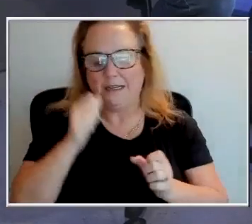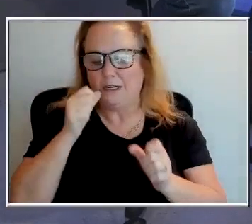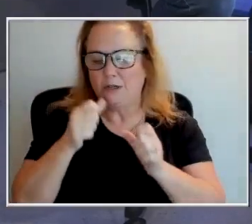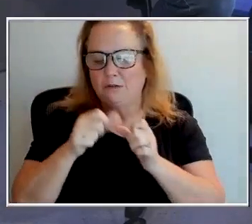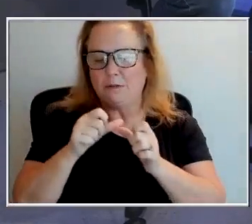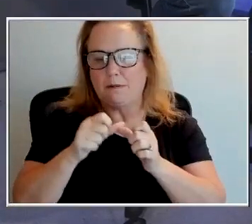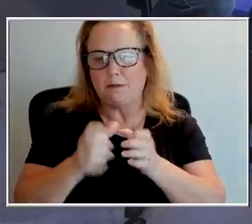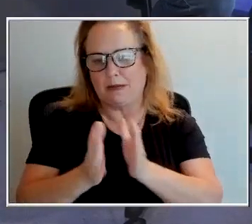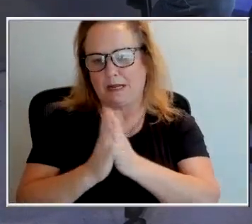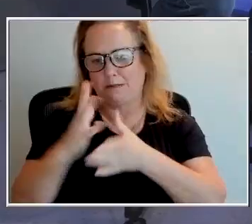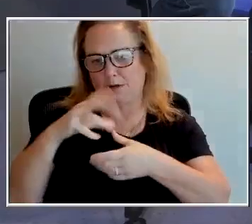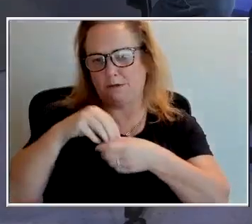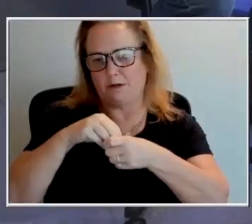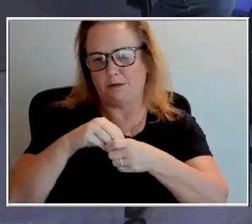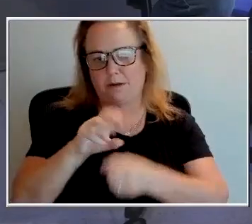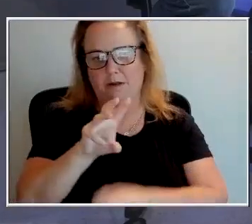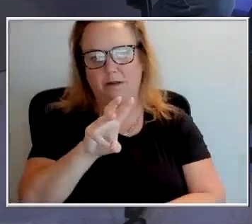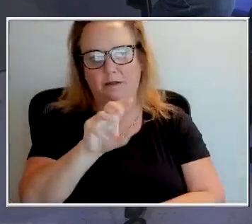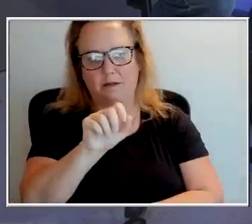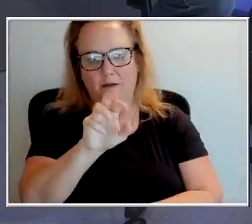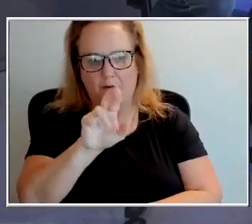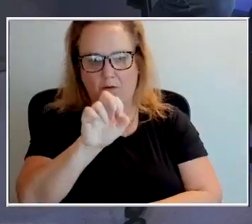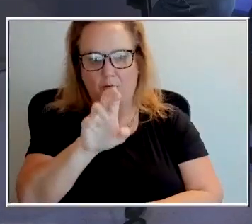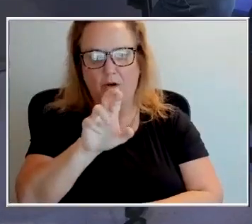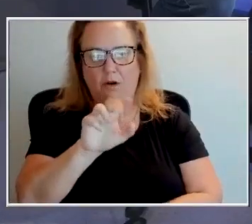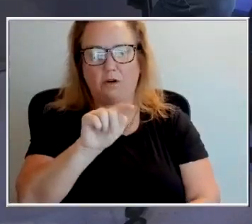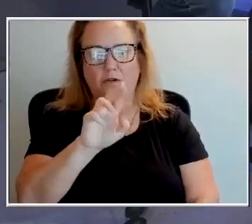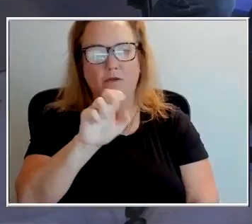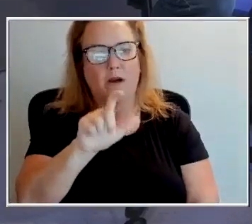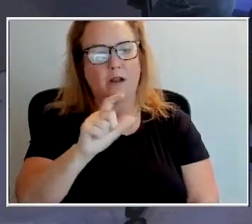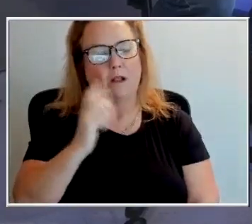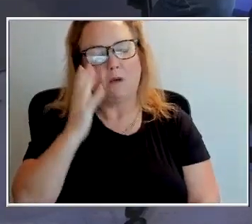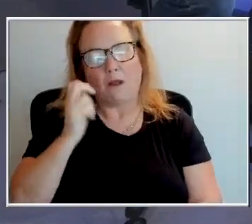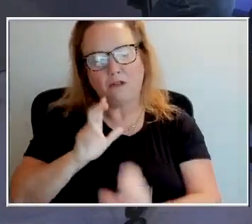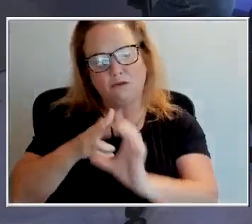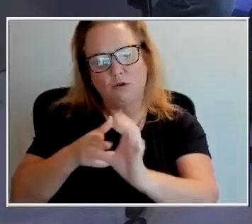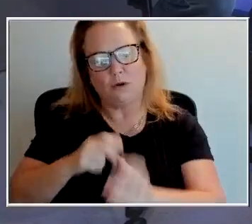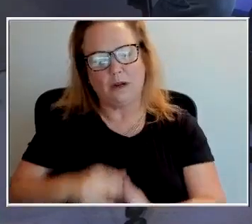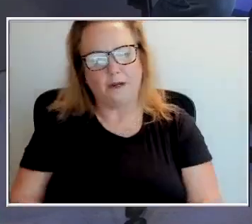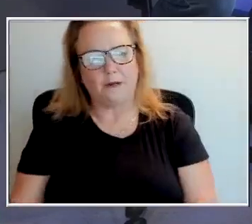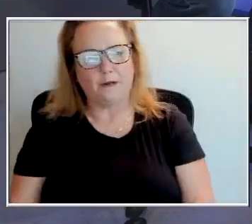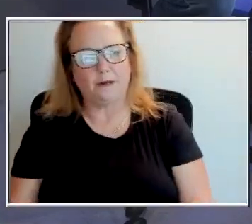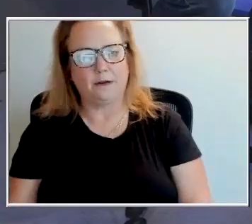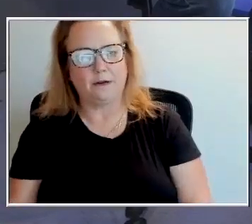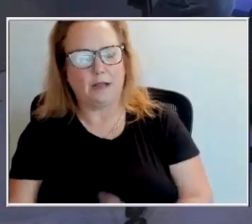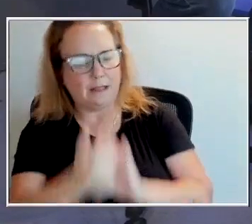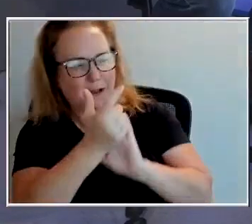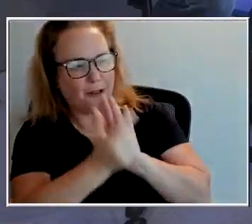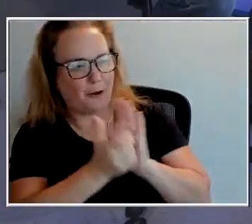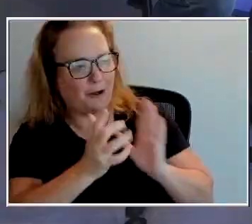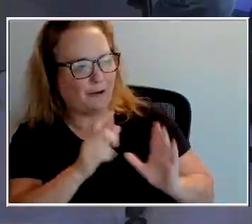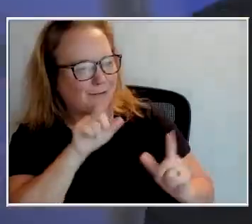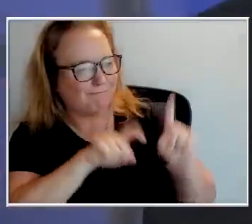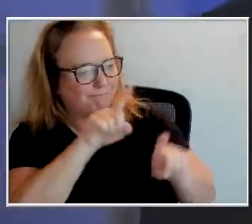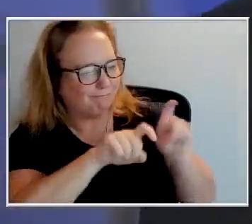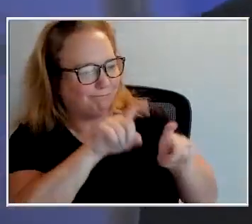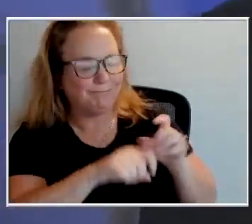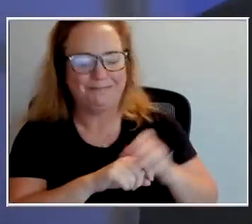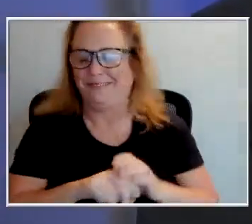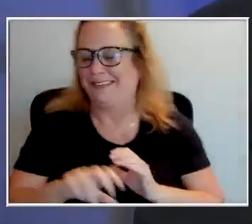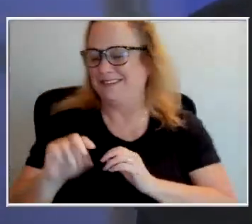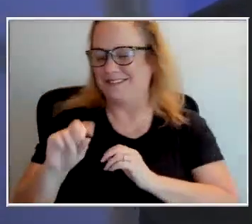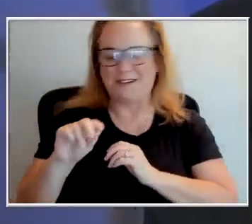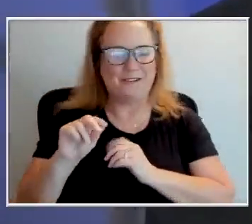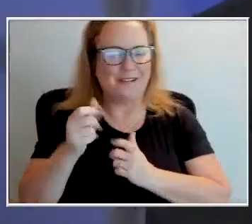participate about joining the Warrior trial? I do. And why'd you do it? That sounds like a lawyer. I'm cross-examining. Yeah, no. To anything I can